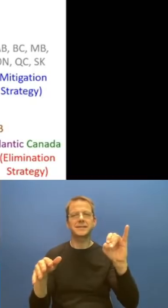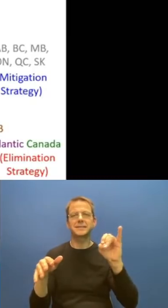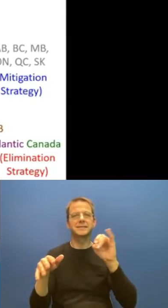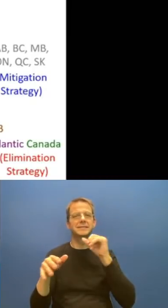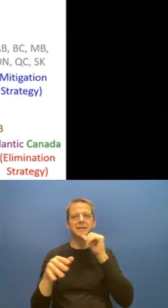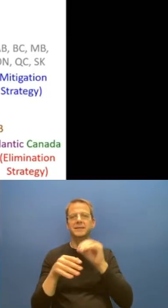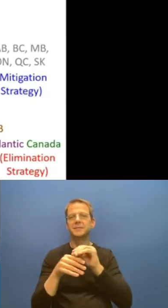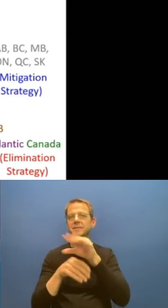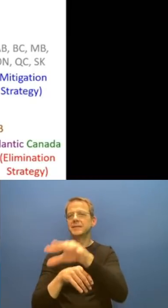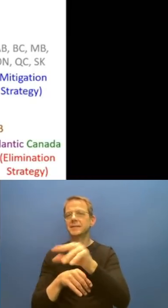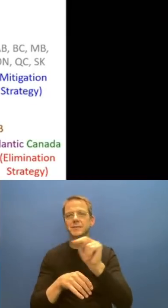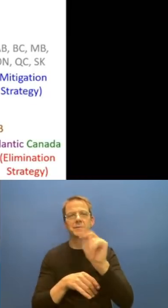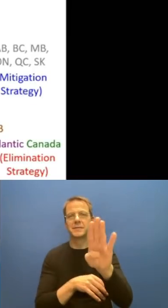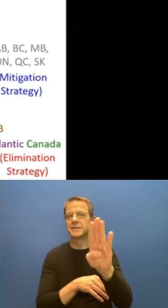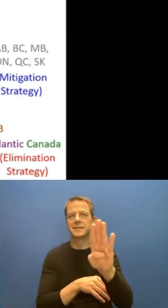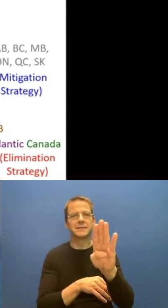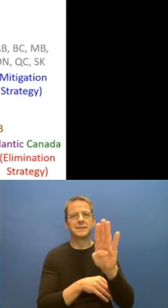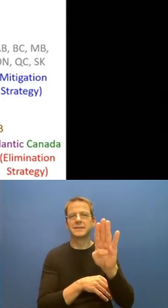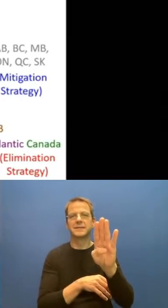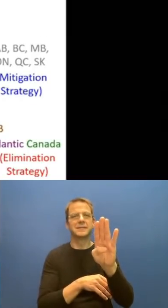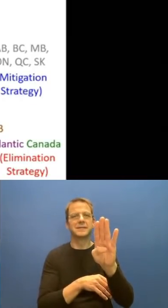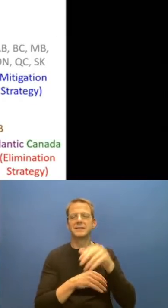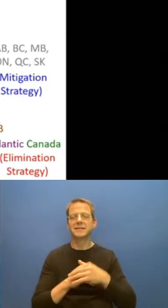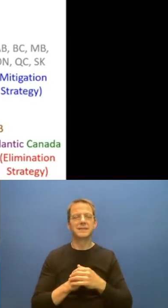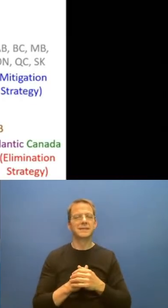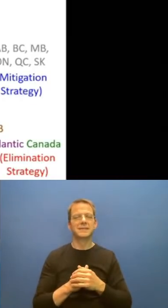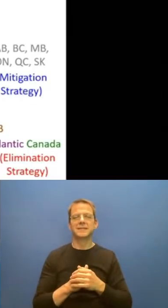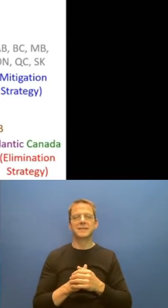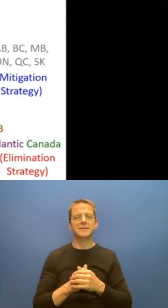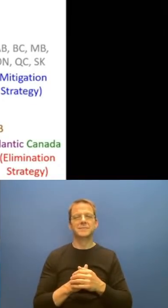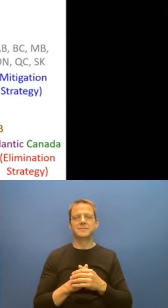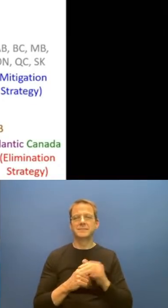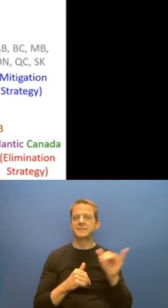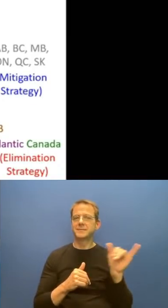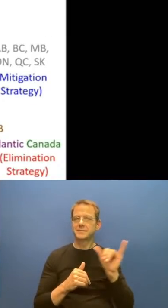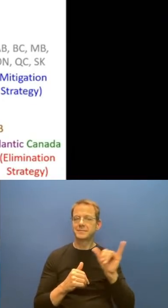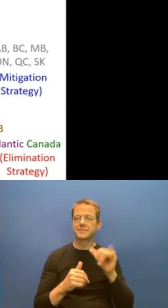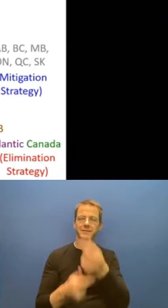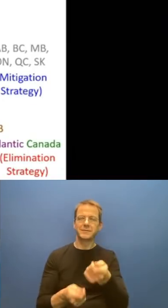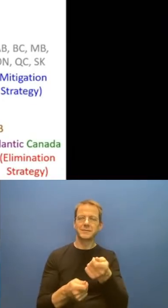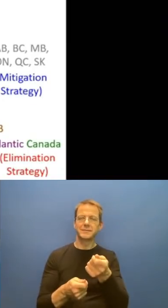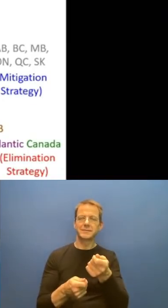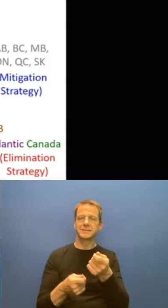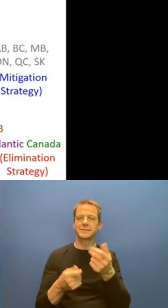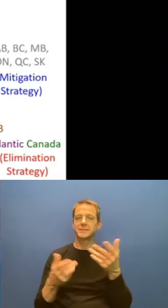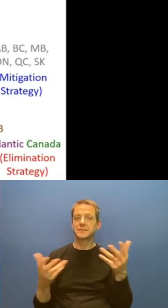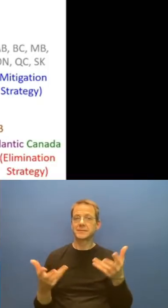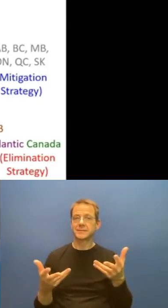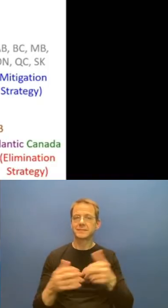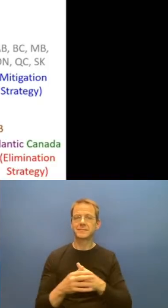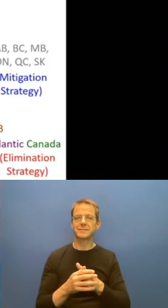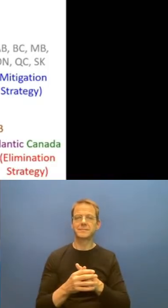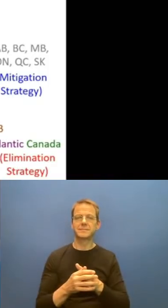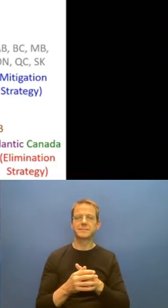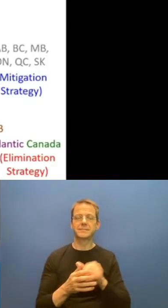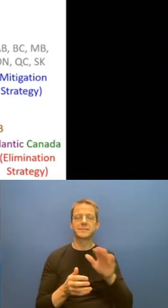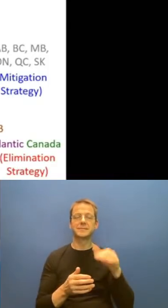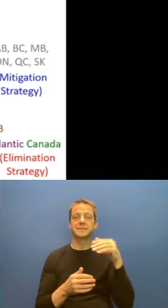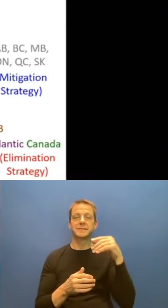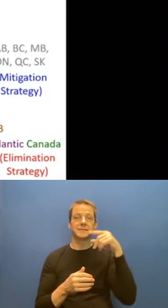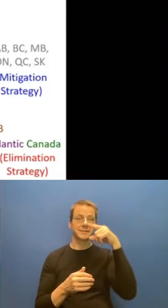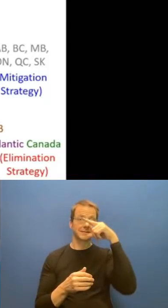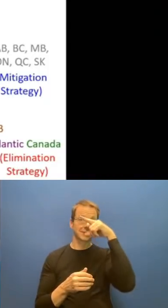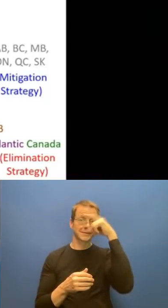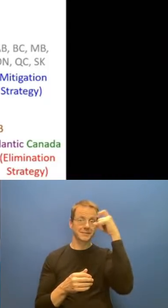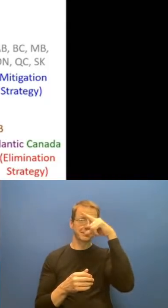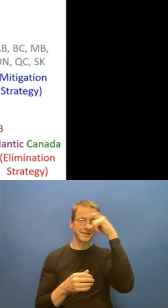is that sometime in summer, New Brunswick decided to live with COVID, so adopted mitigation strategy and dropped the